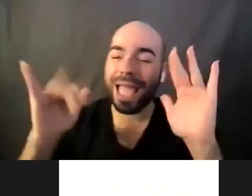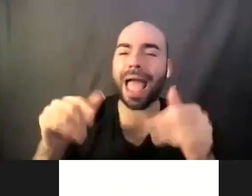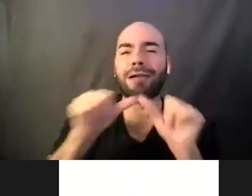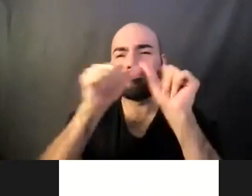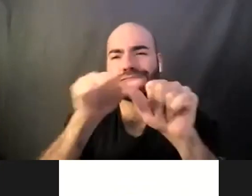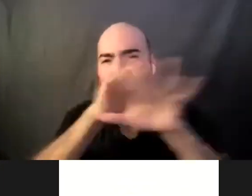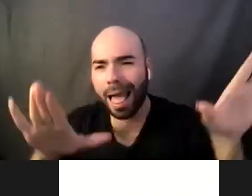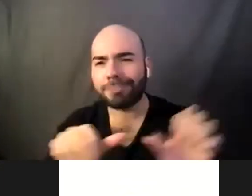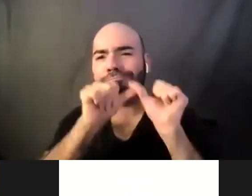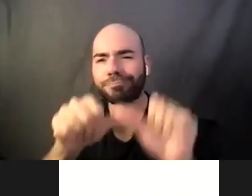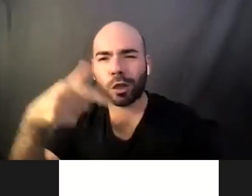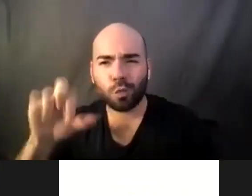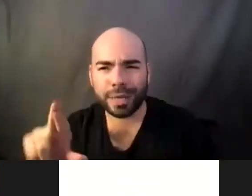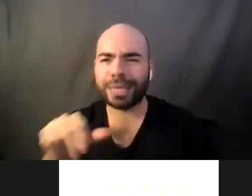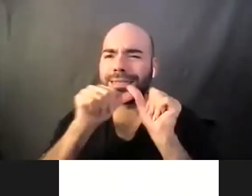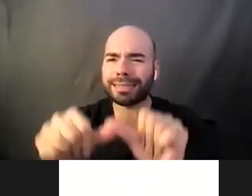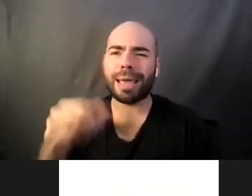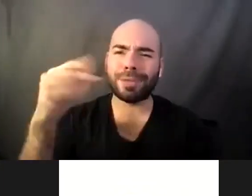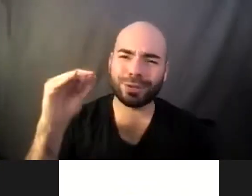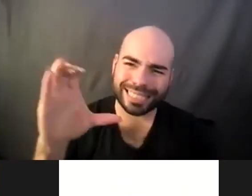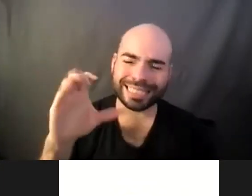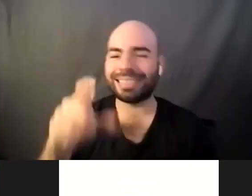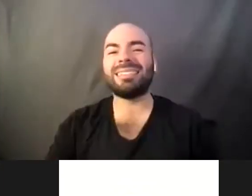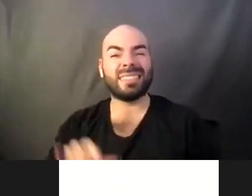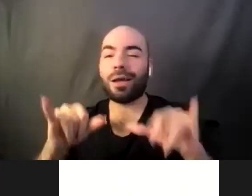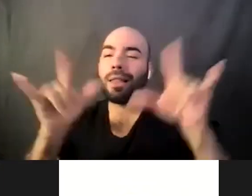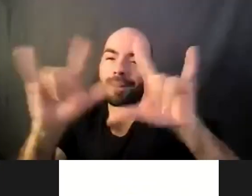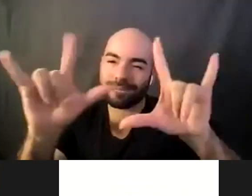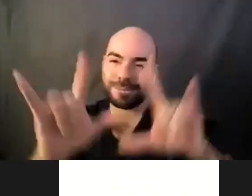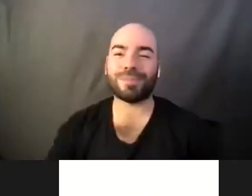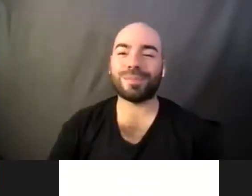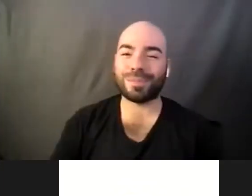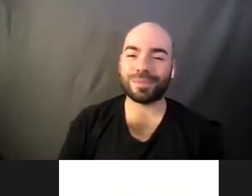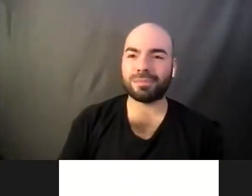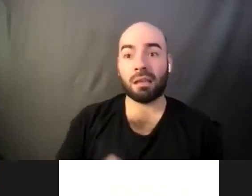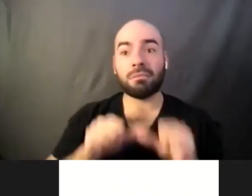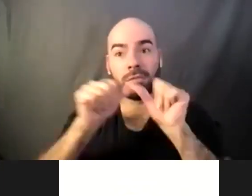queer, stay of color. We love you. Stay alive.